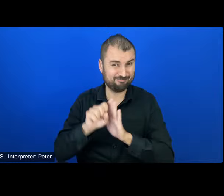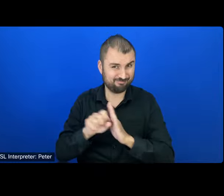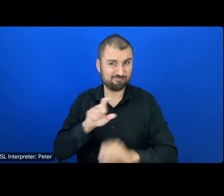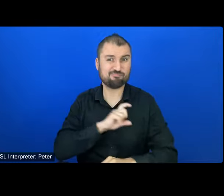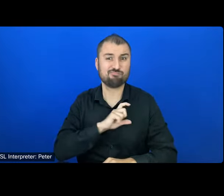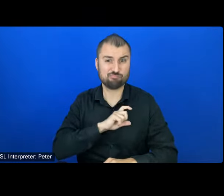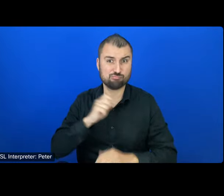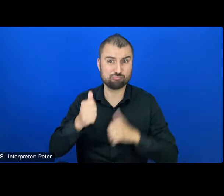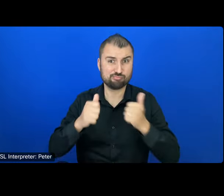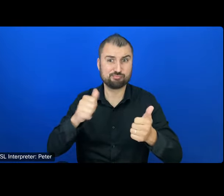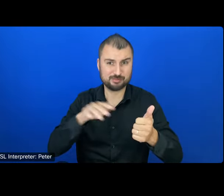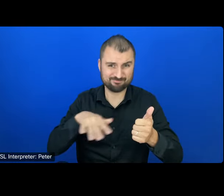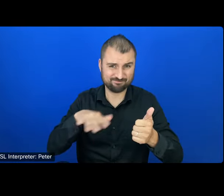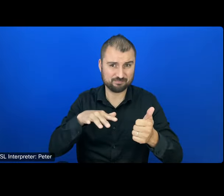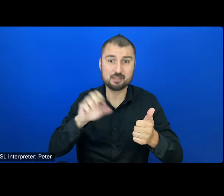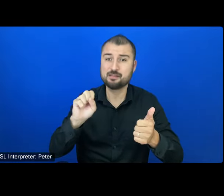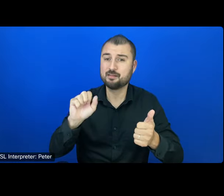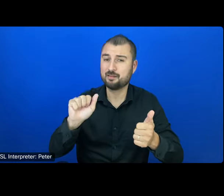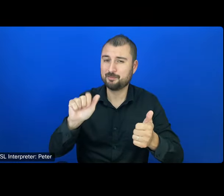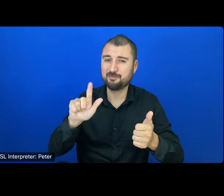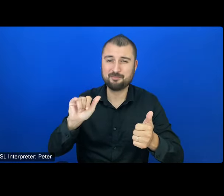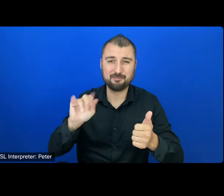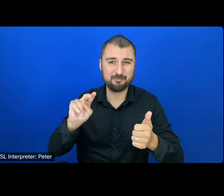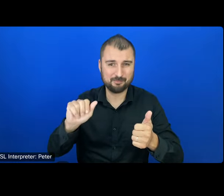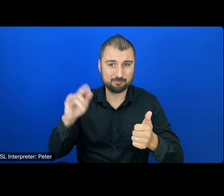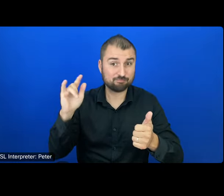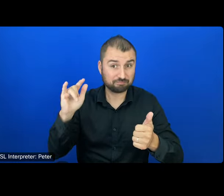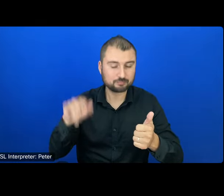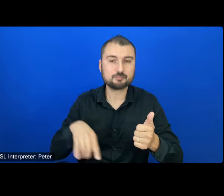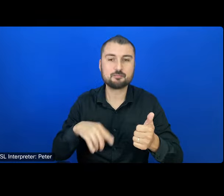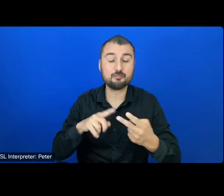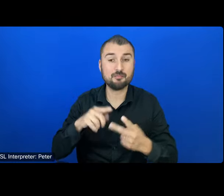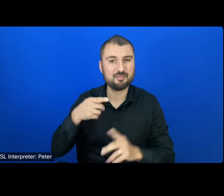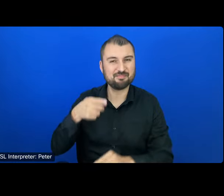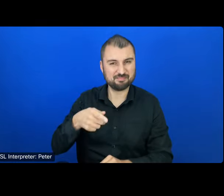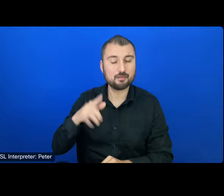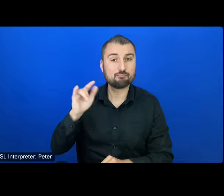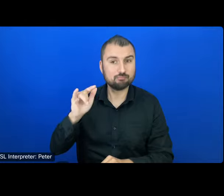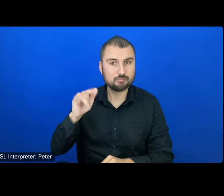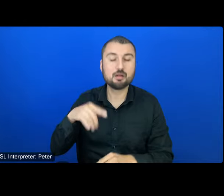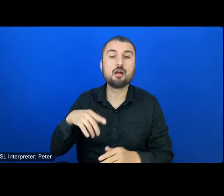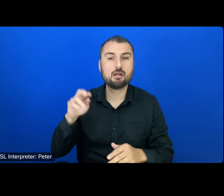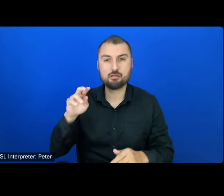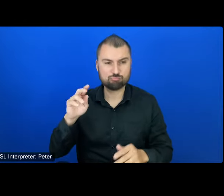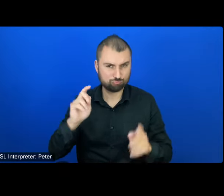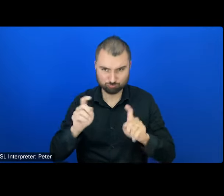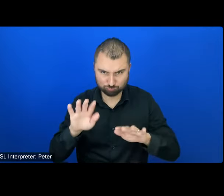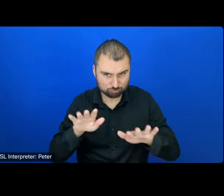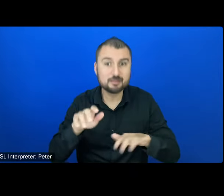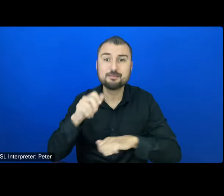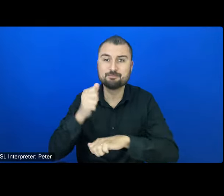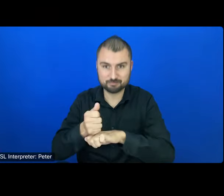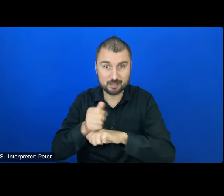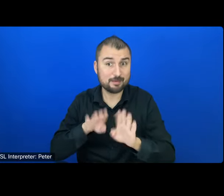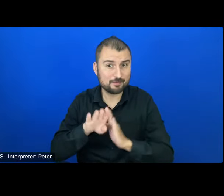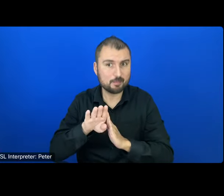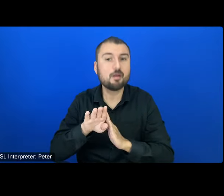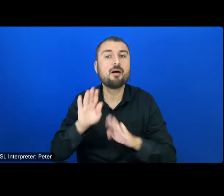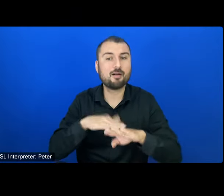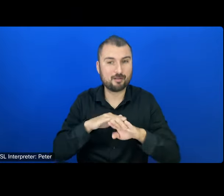the Salina Airport and the Salina Airport's efforts to reconfigure things and develop things on the west side